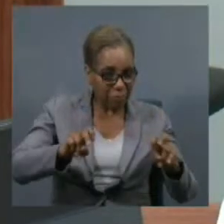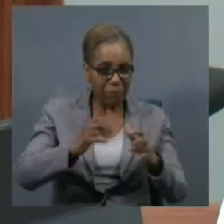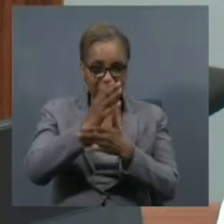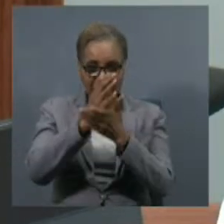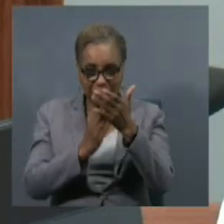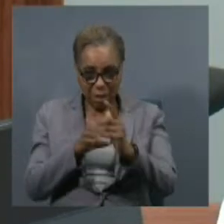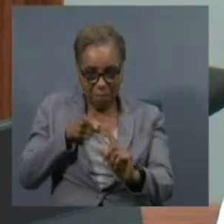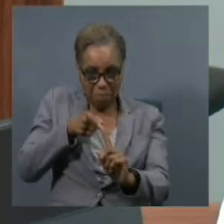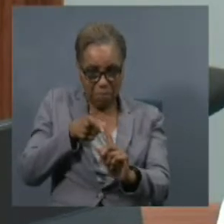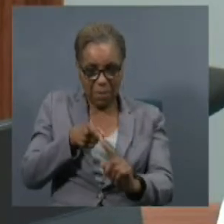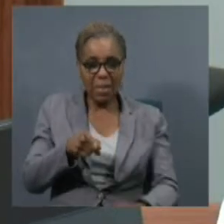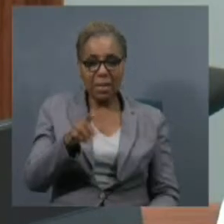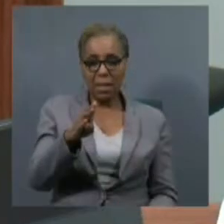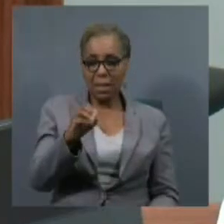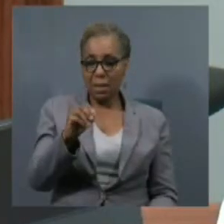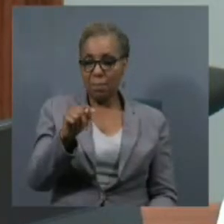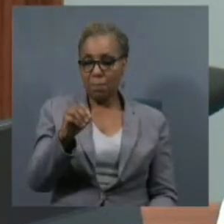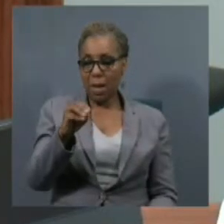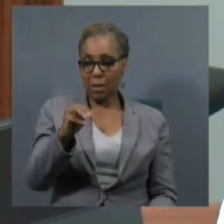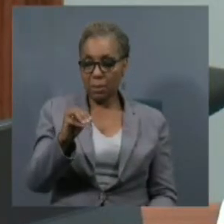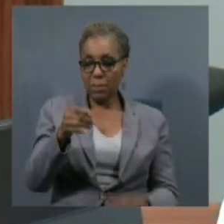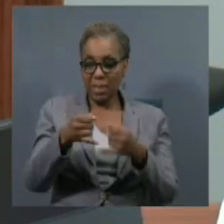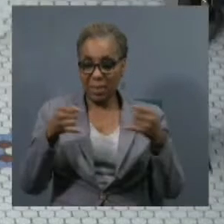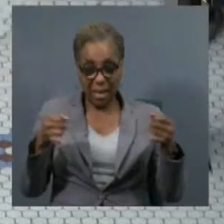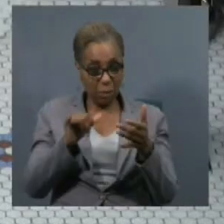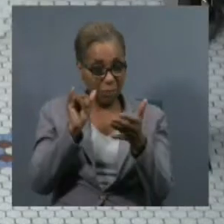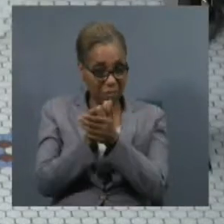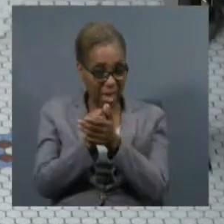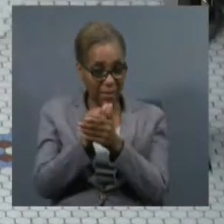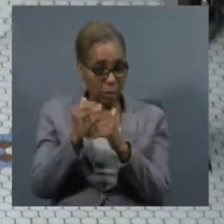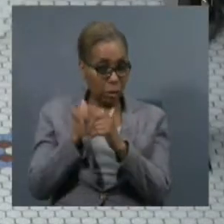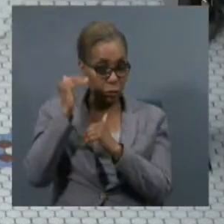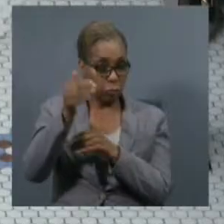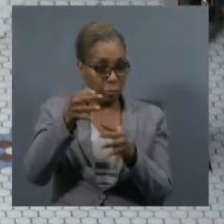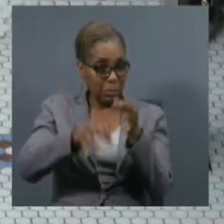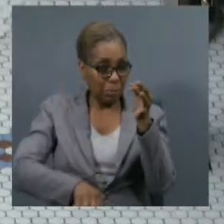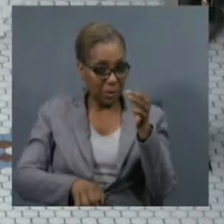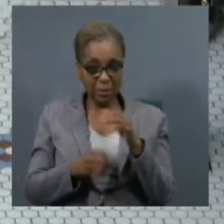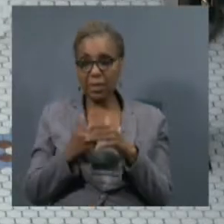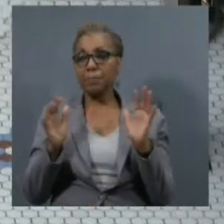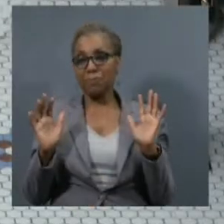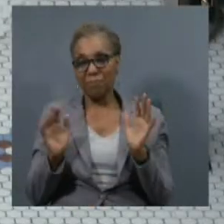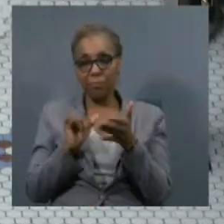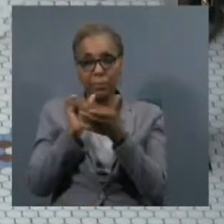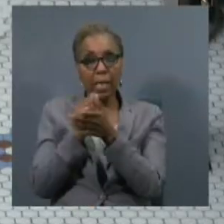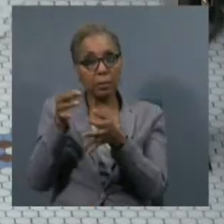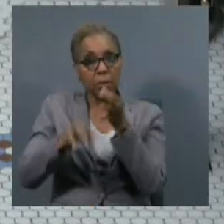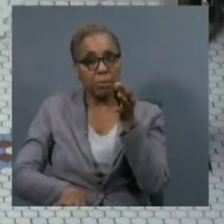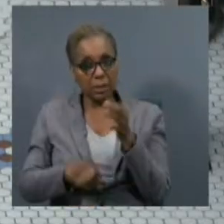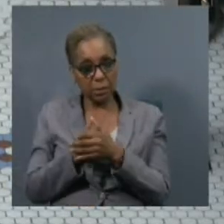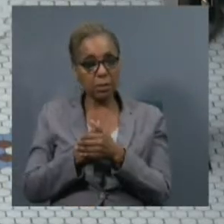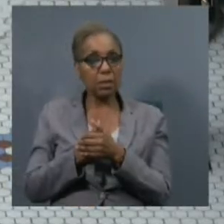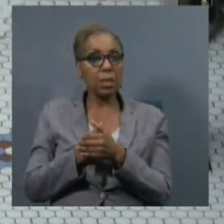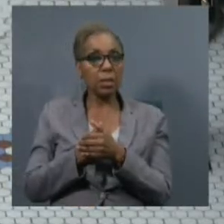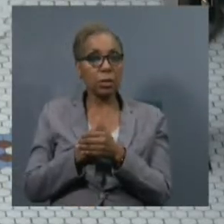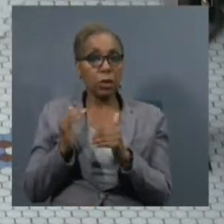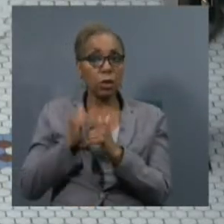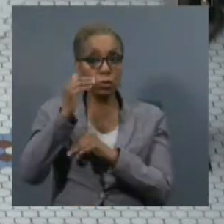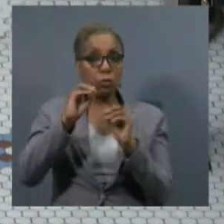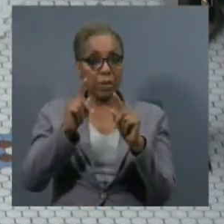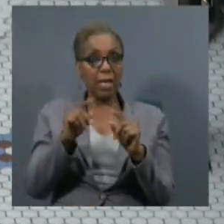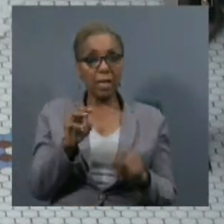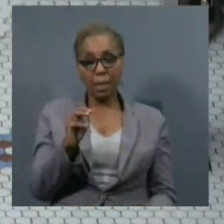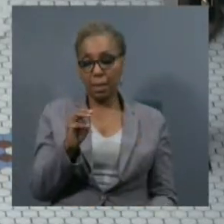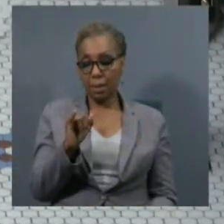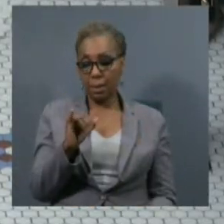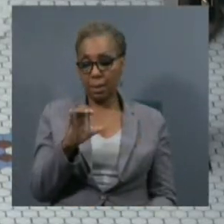bottom line? Or is that just too simplistic? I would say that's a little bit too simplistic. And one reason I can say is Michael